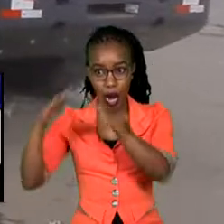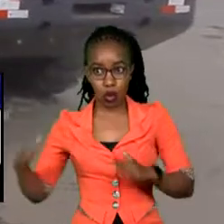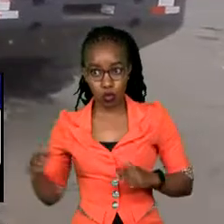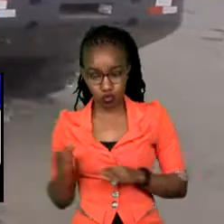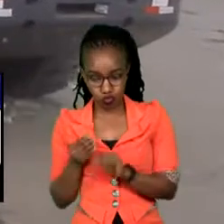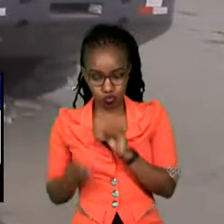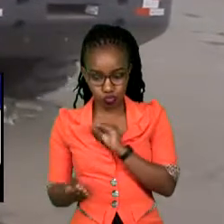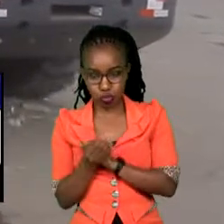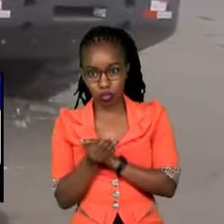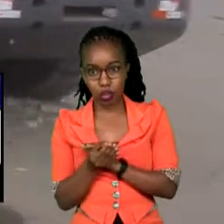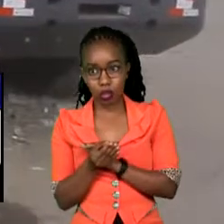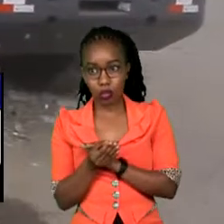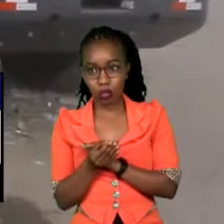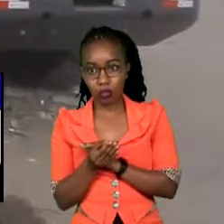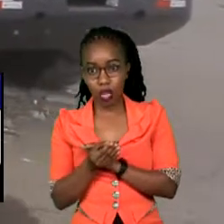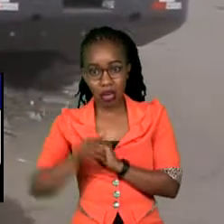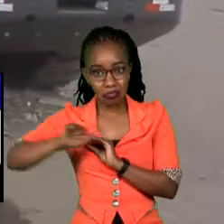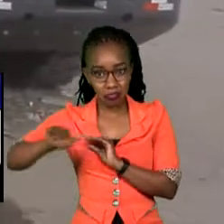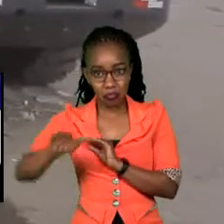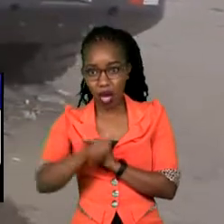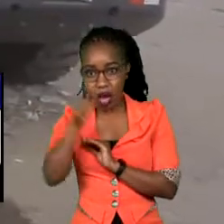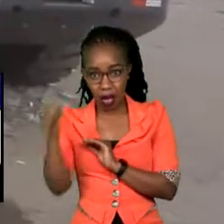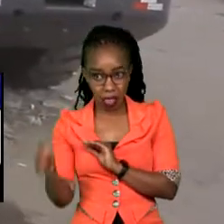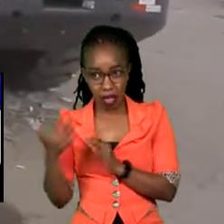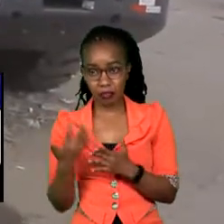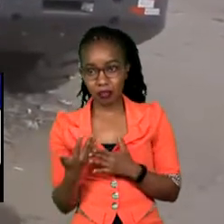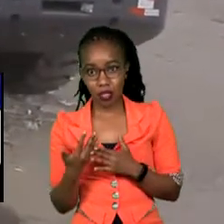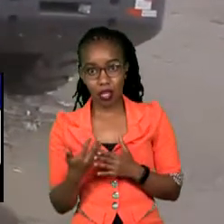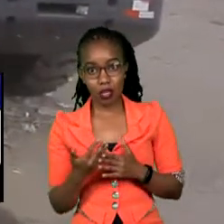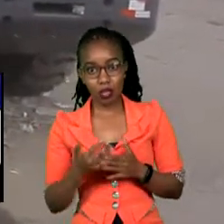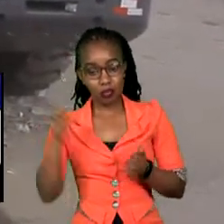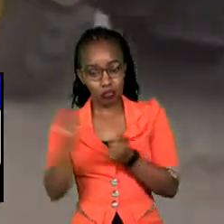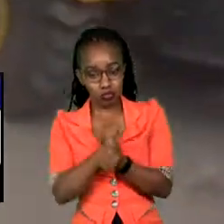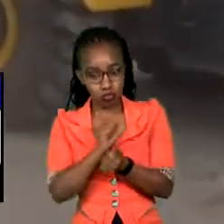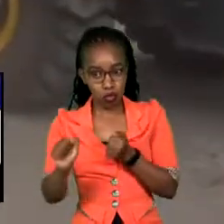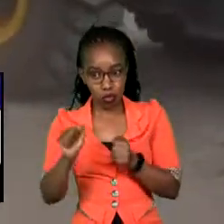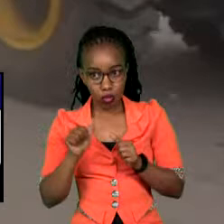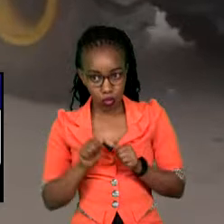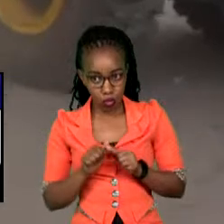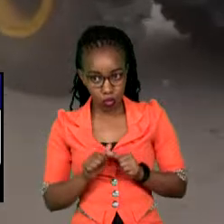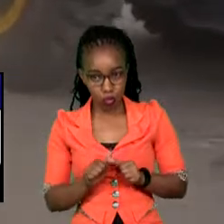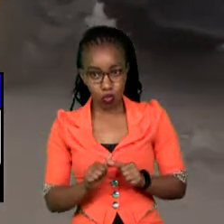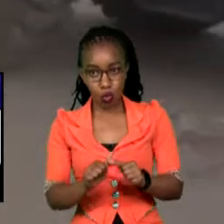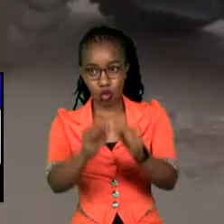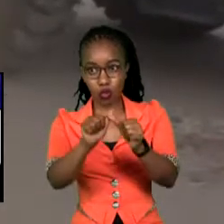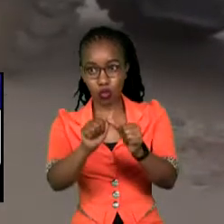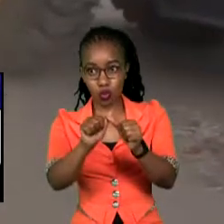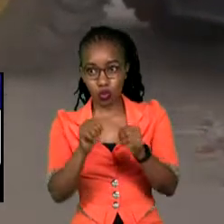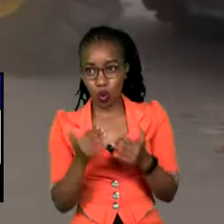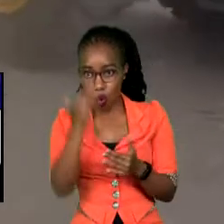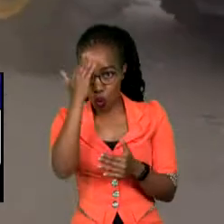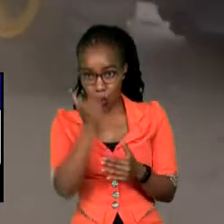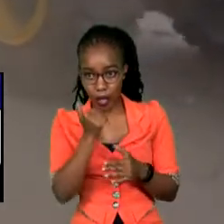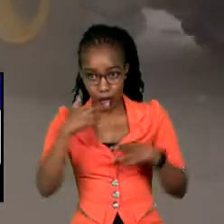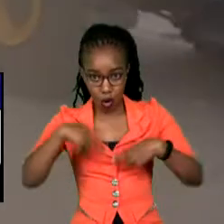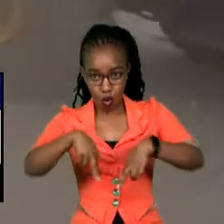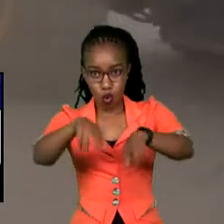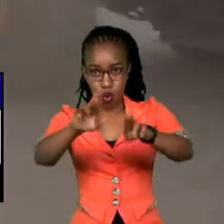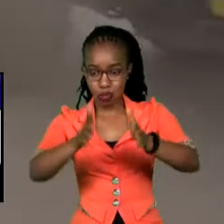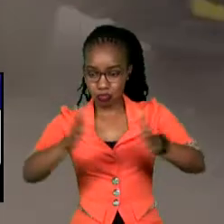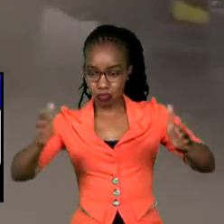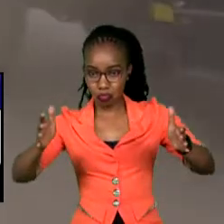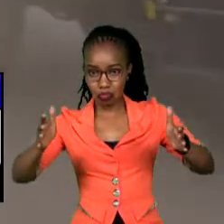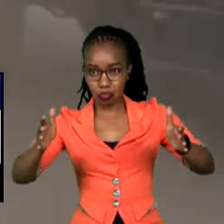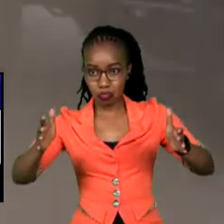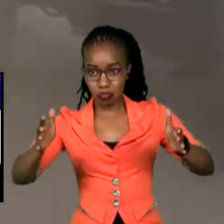bribes so that they can spare some stalls. The ongoing demolitions are as a result of road expansion